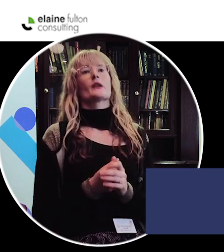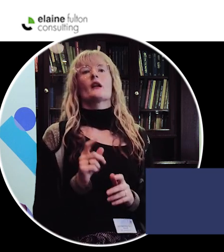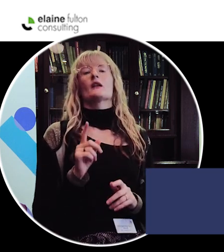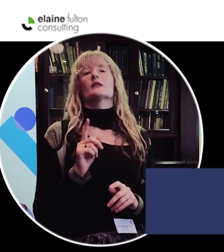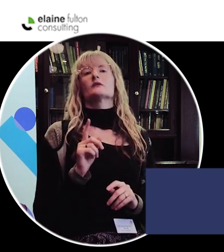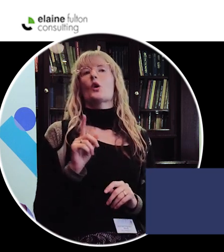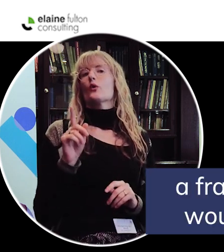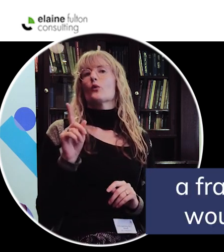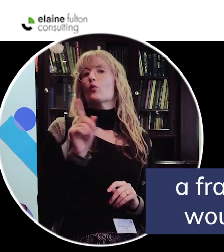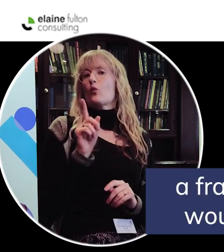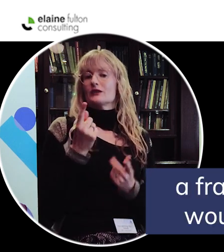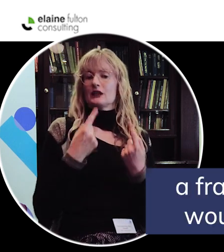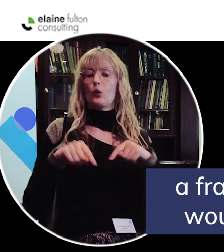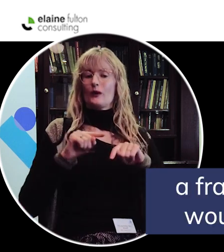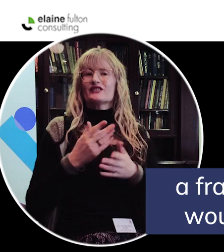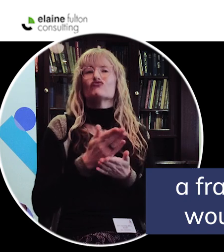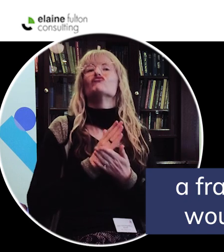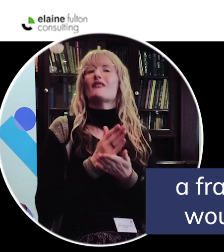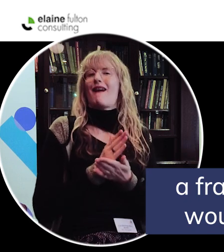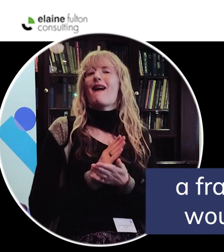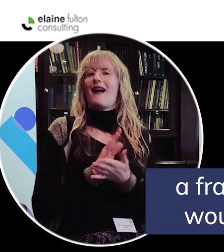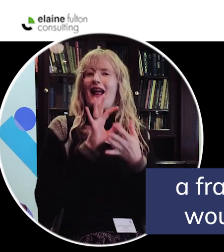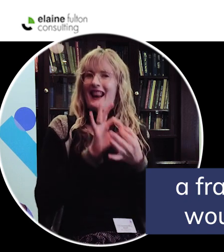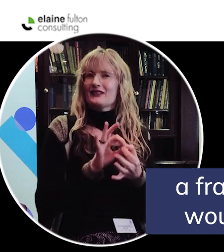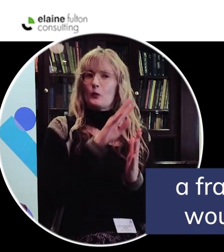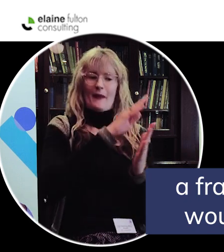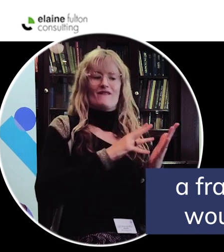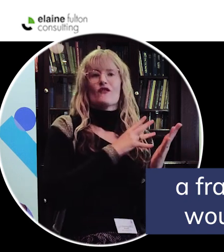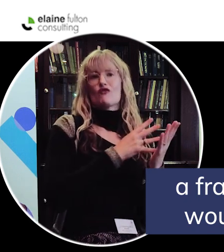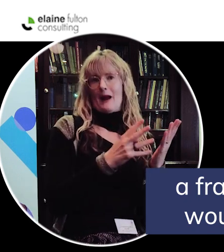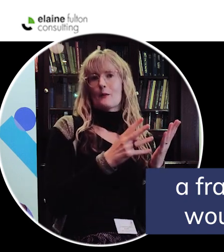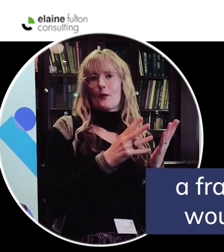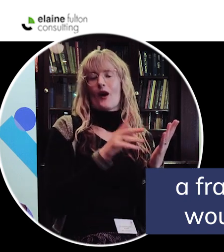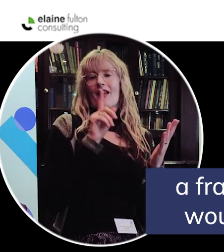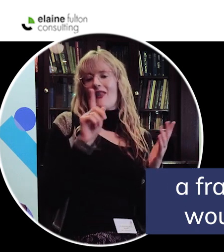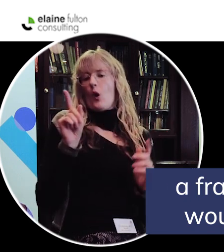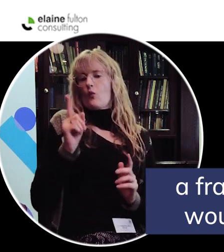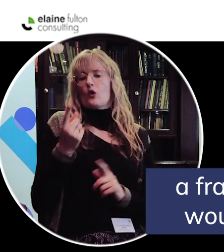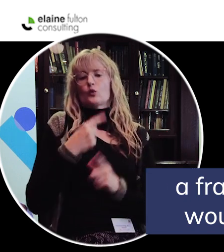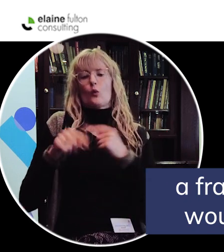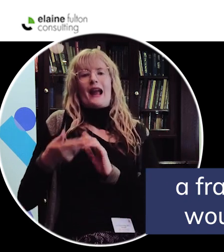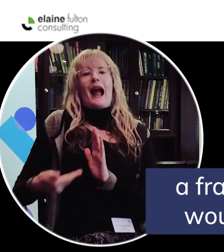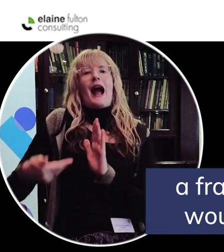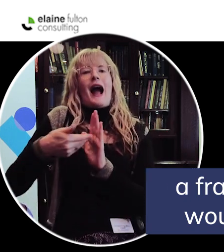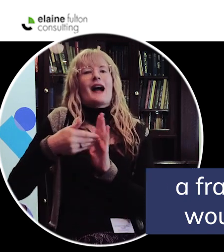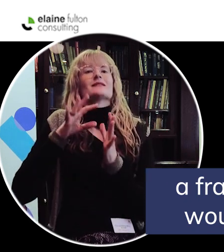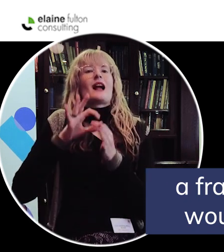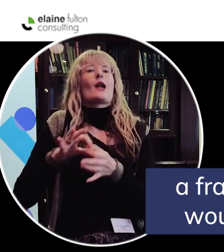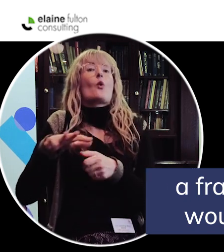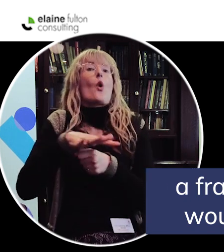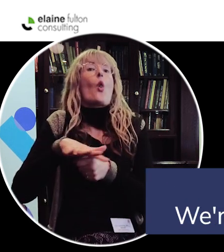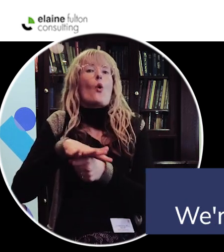in terms of a framework, an outcomes framework, and then what would be added to in relation to local